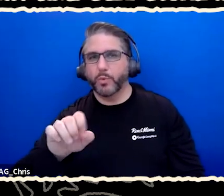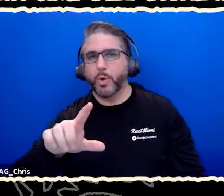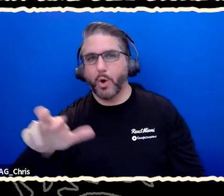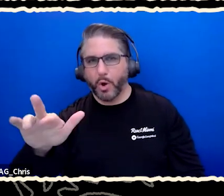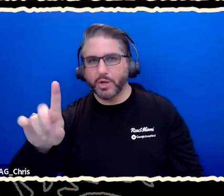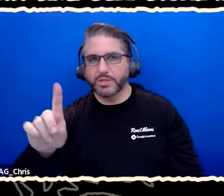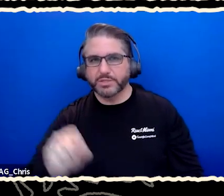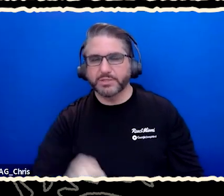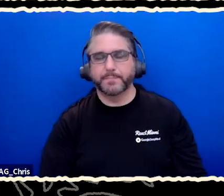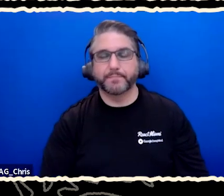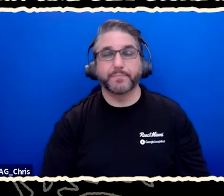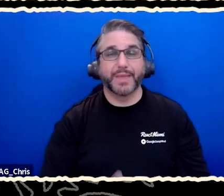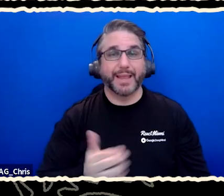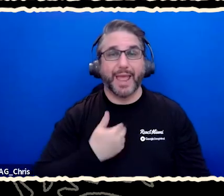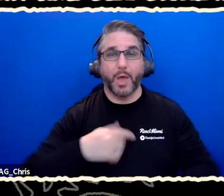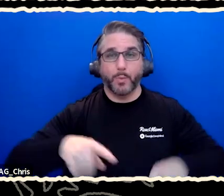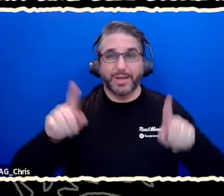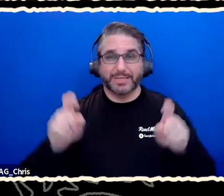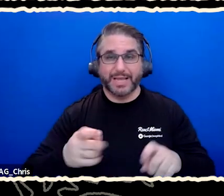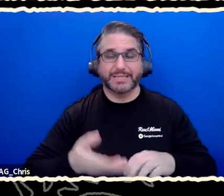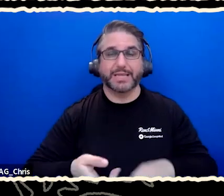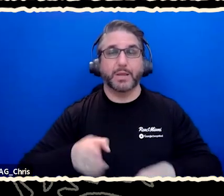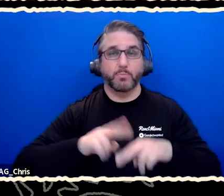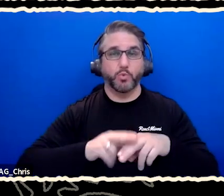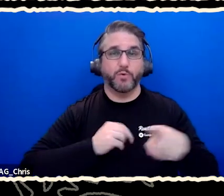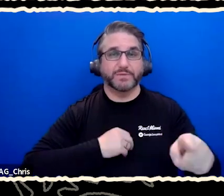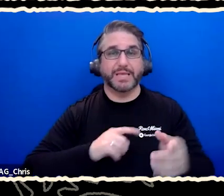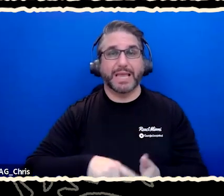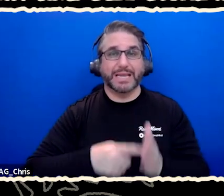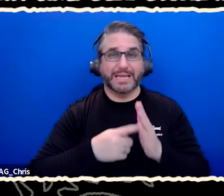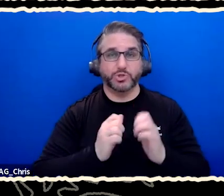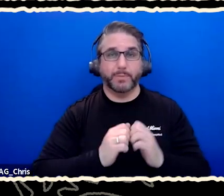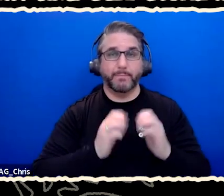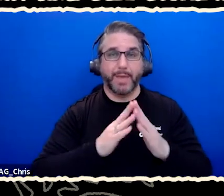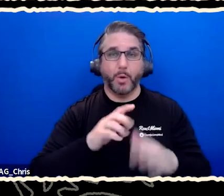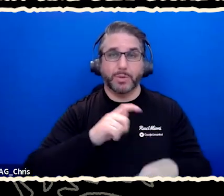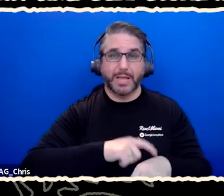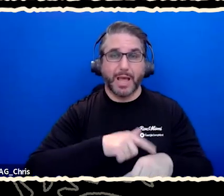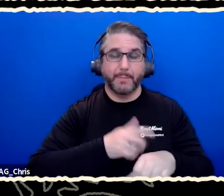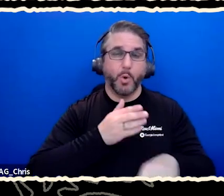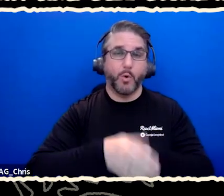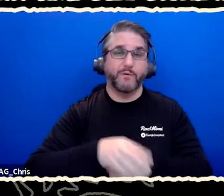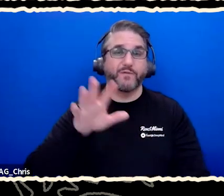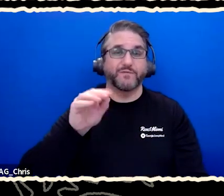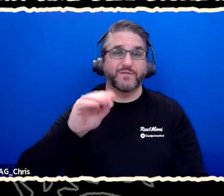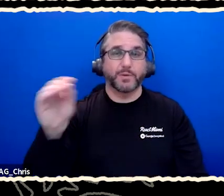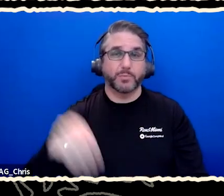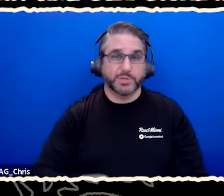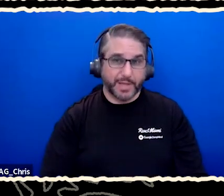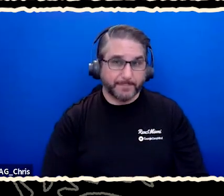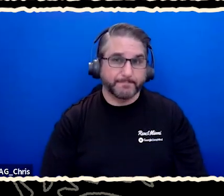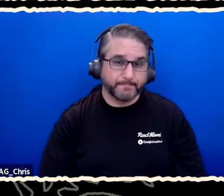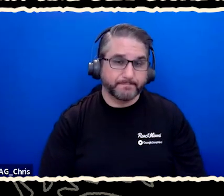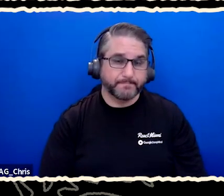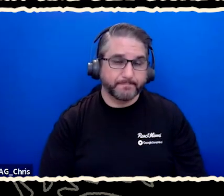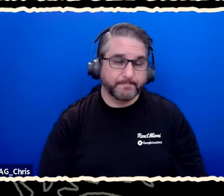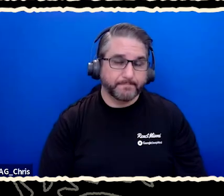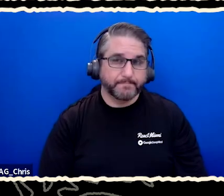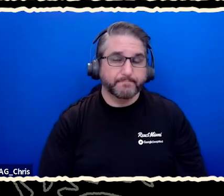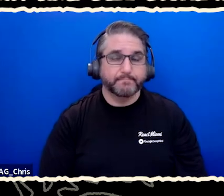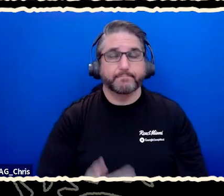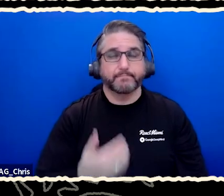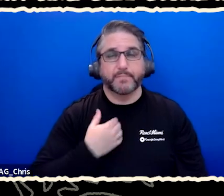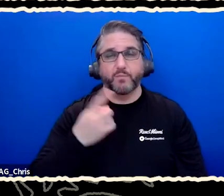we found out that it improves the initial mount time by over 50%. Now, there's one